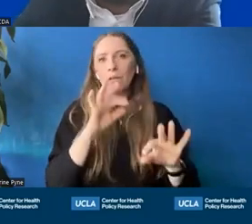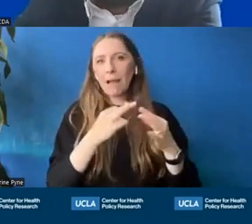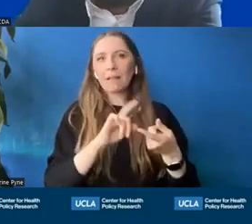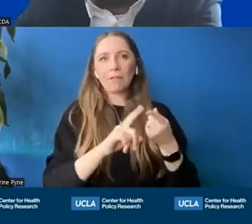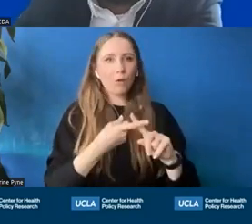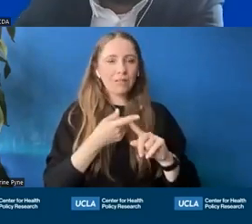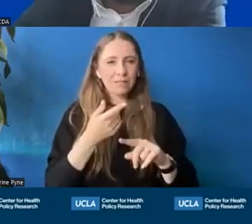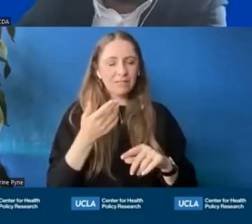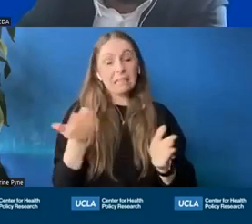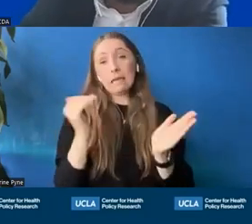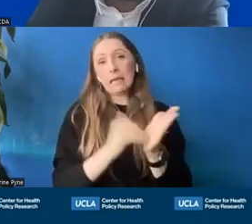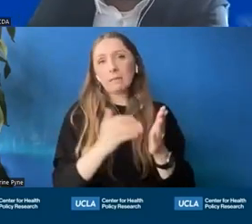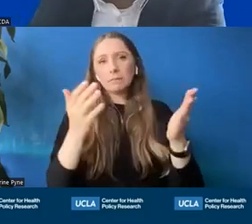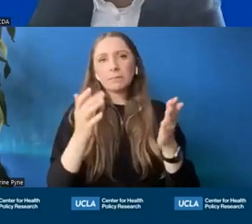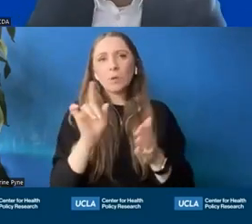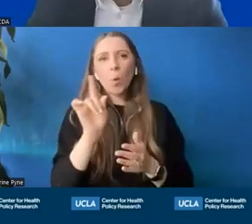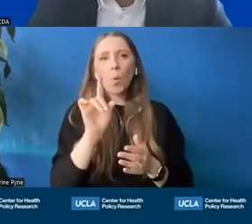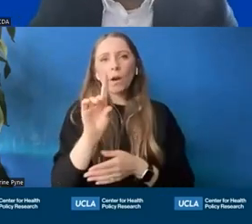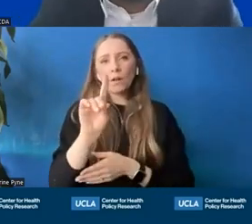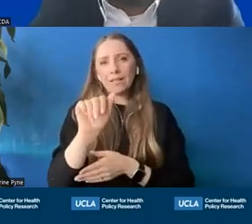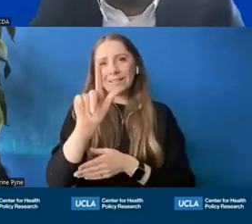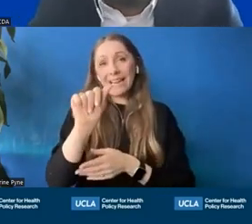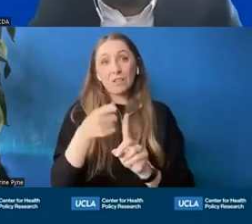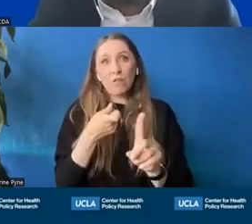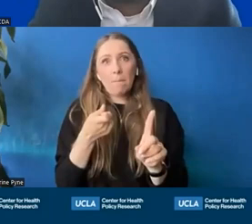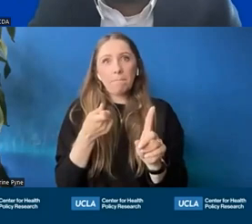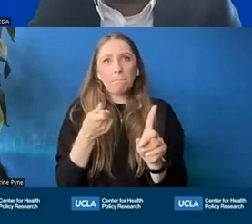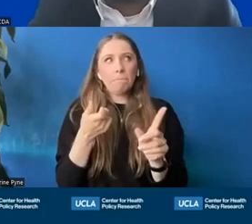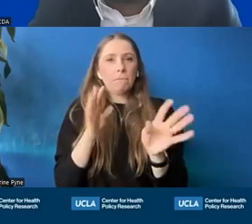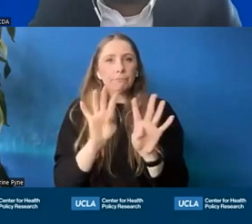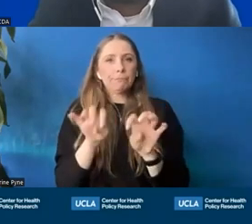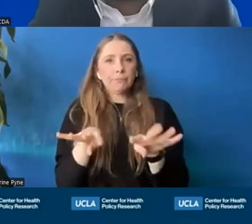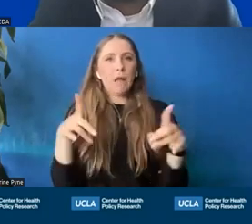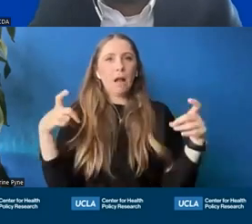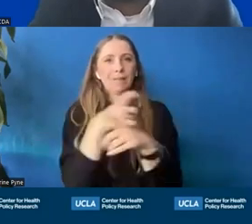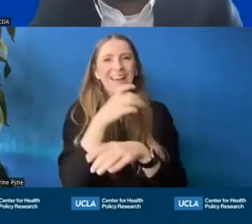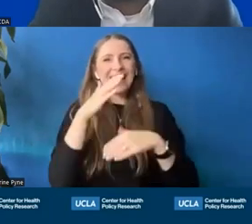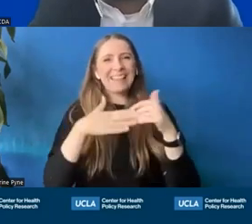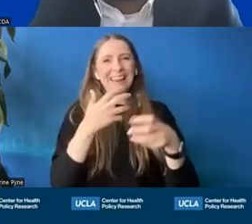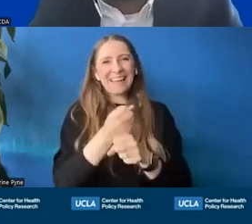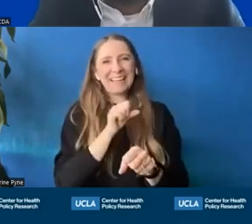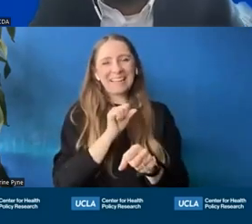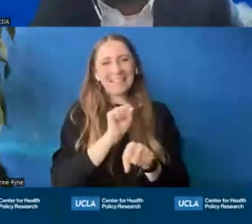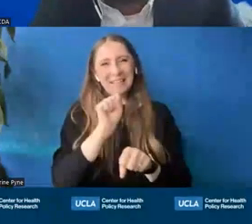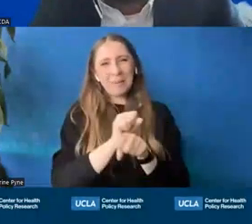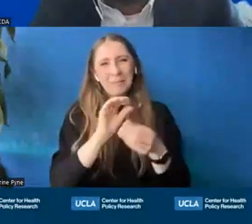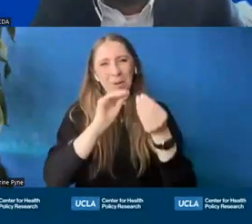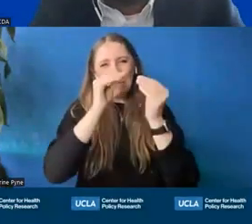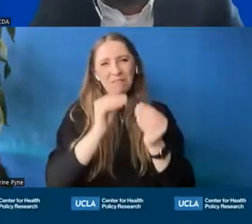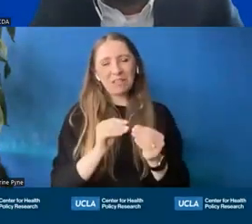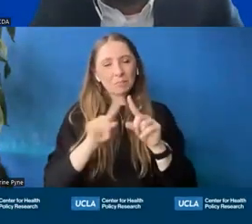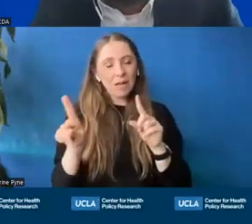Again, where those data might come from might be even more complicated than getting the employment figures. But given that